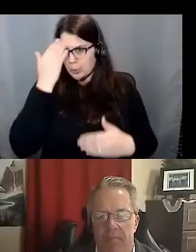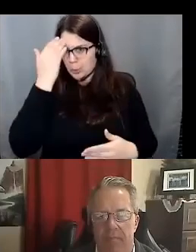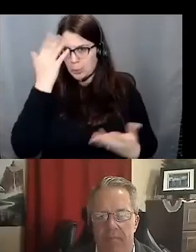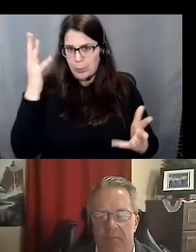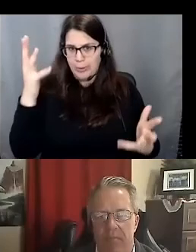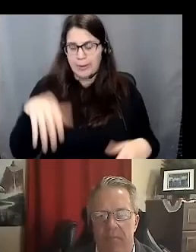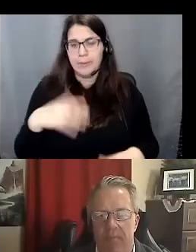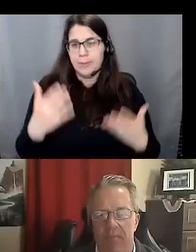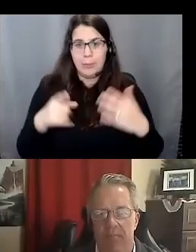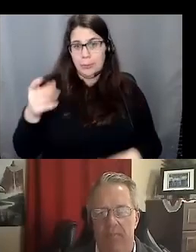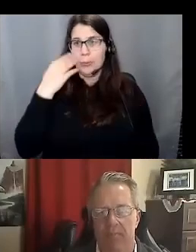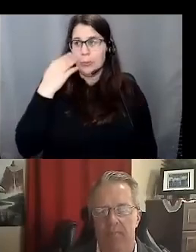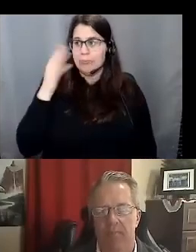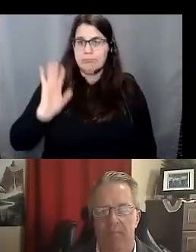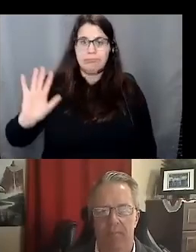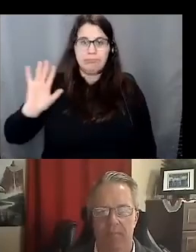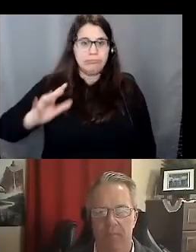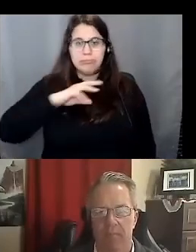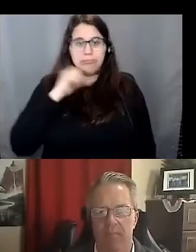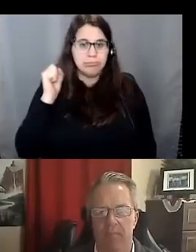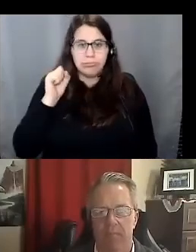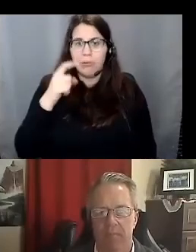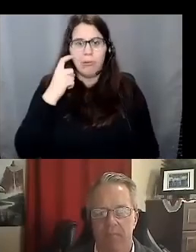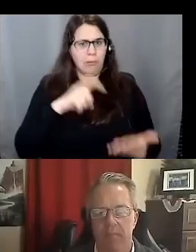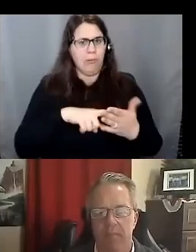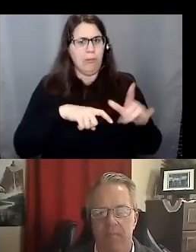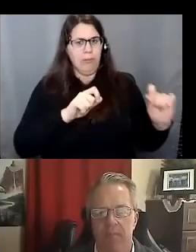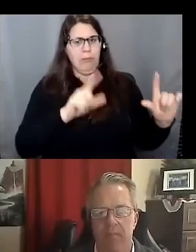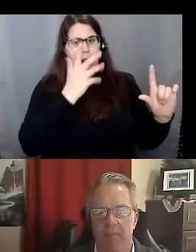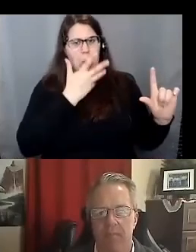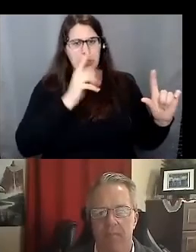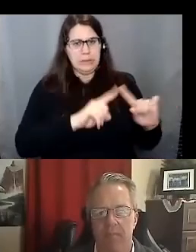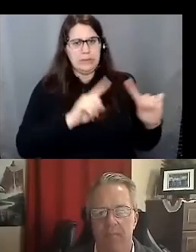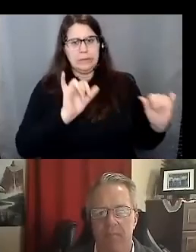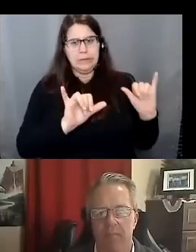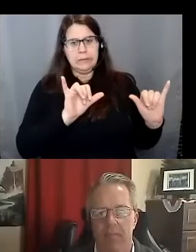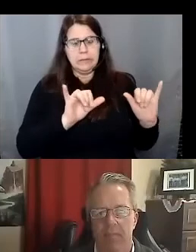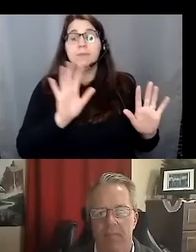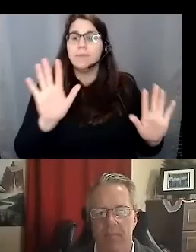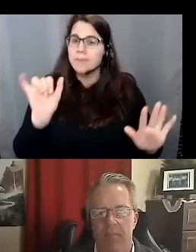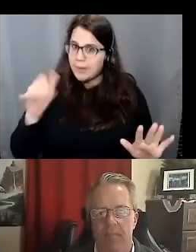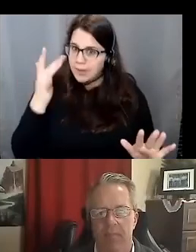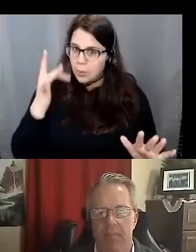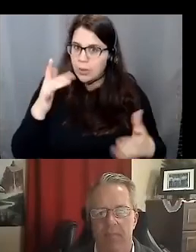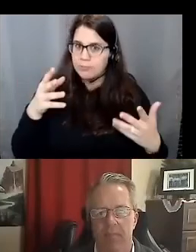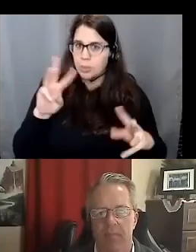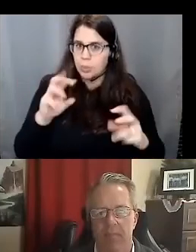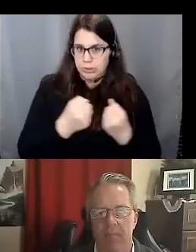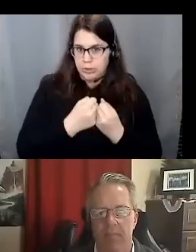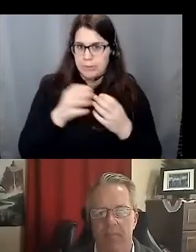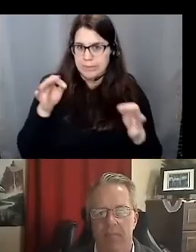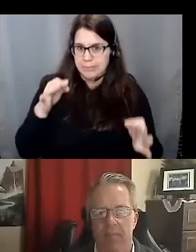enough with Stable to where you're recognizing that there's a different look to the platform. So that's why we're doing the workshop series,